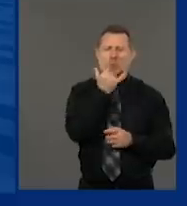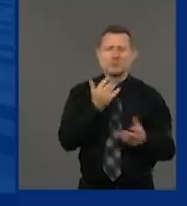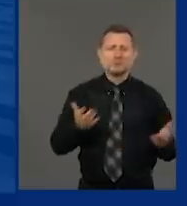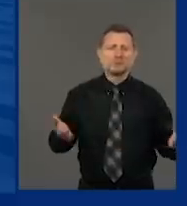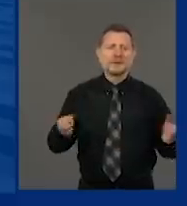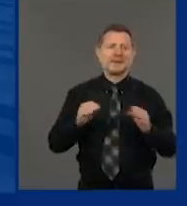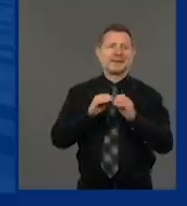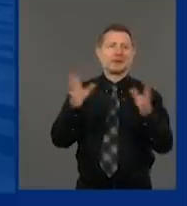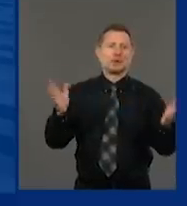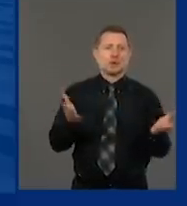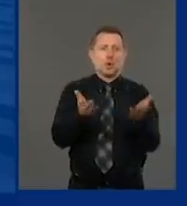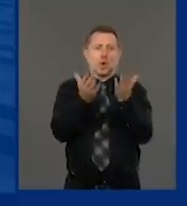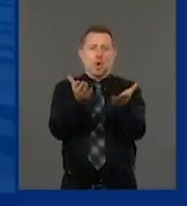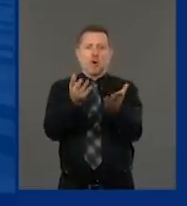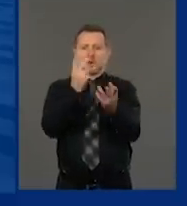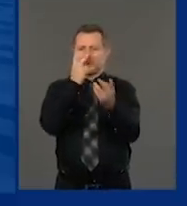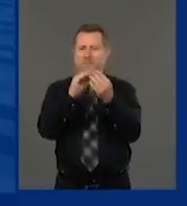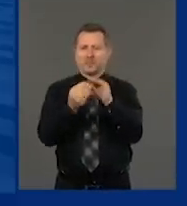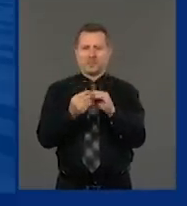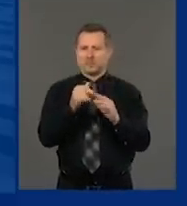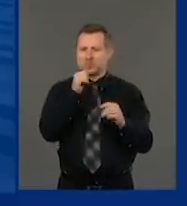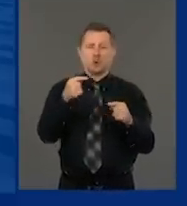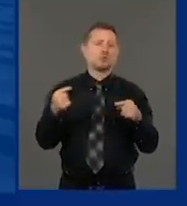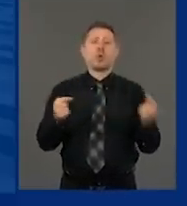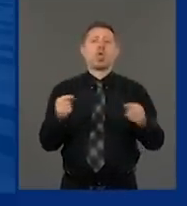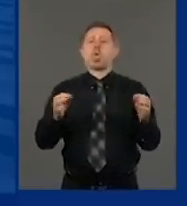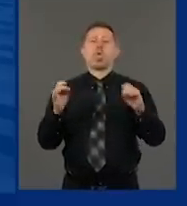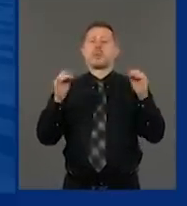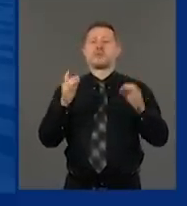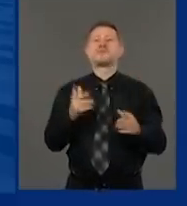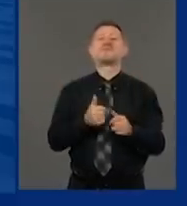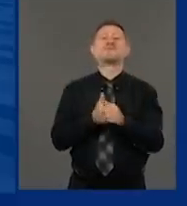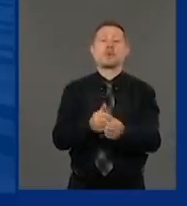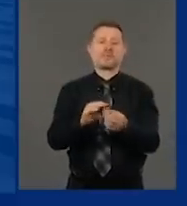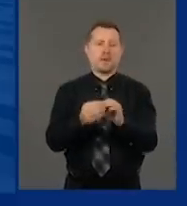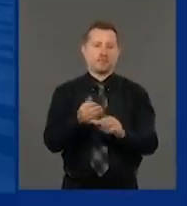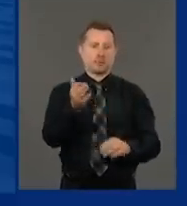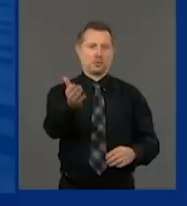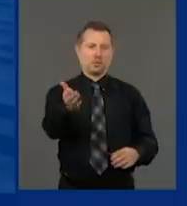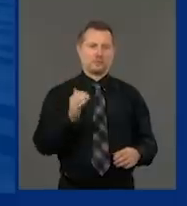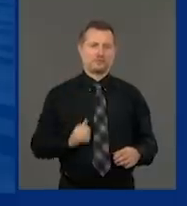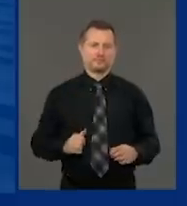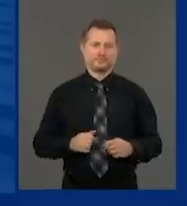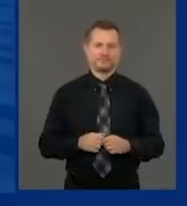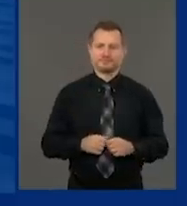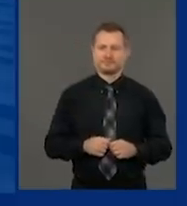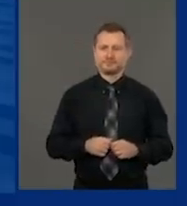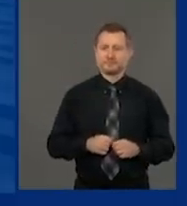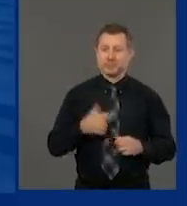What's there to argue about? Those are the numbers. Tell me the numbers are wrong.